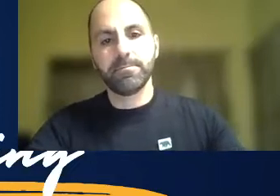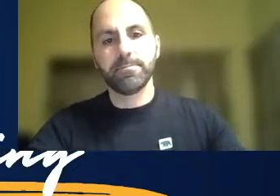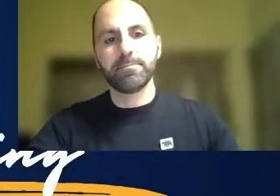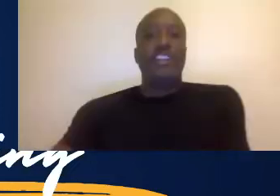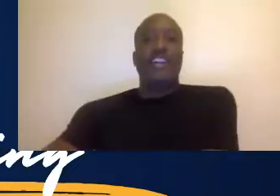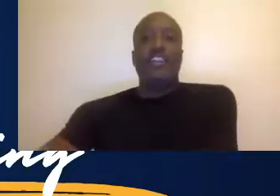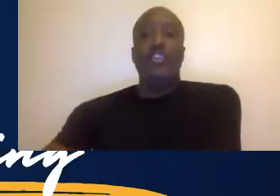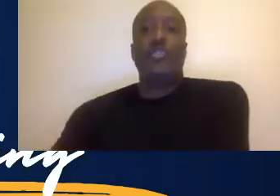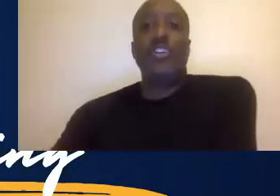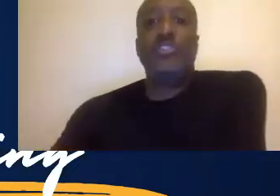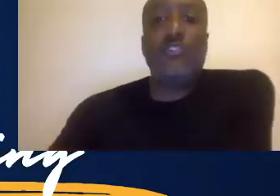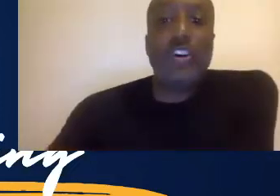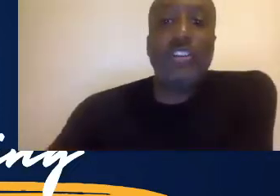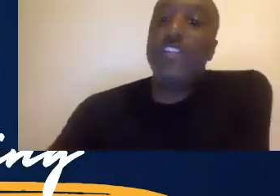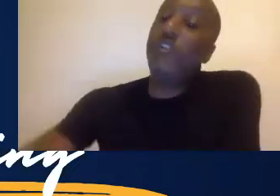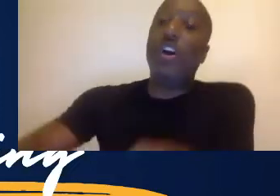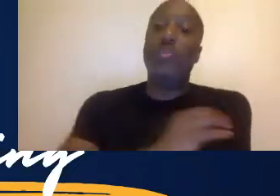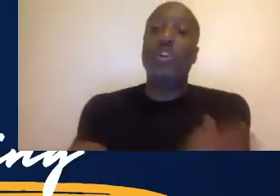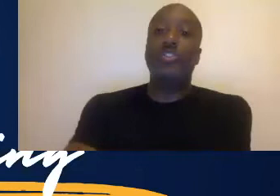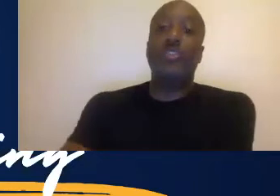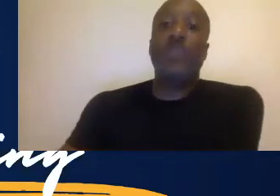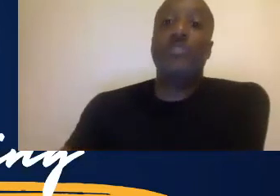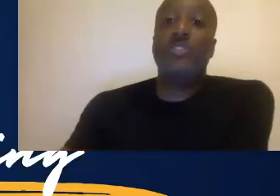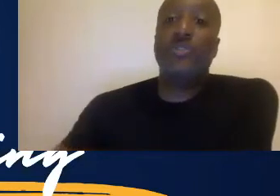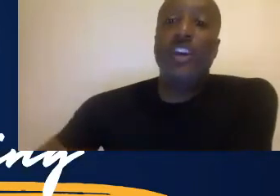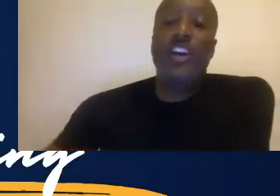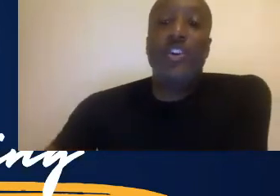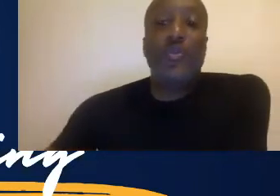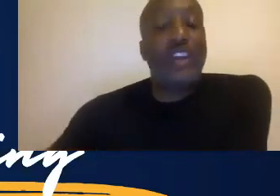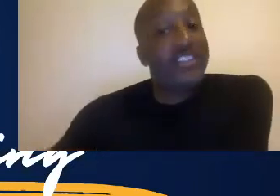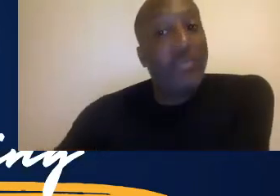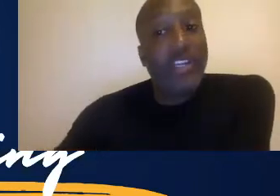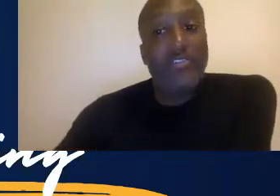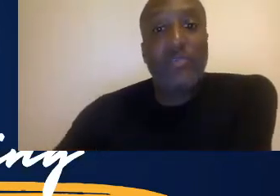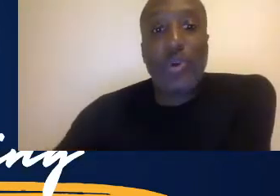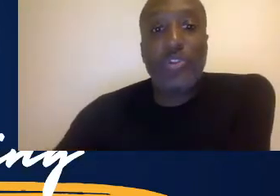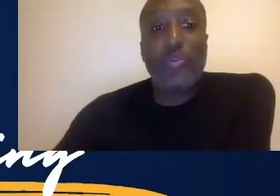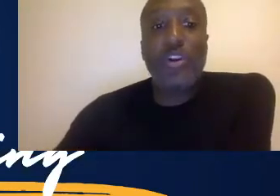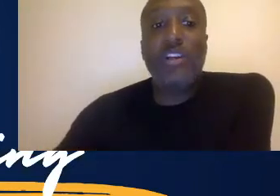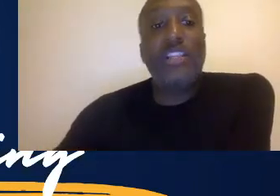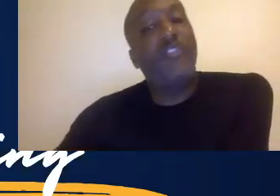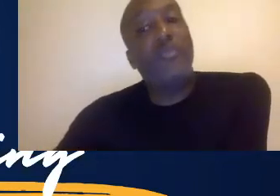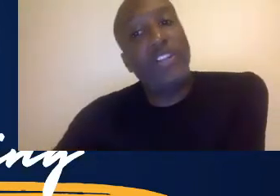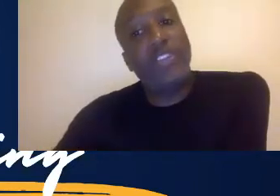All right. Thank you, Christopher. Thank you for all your work you do to help to raise the money to support the work. And thank you for being here tonight